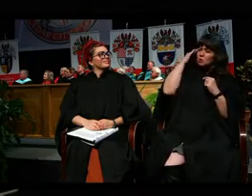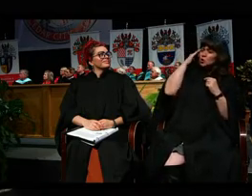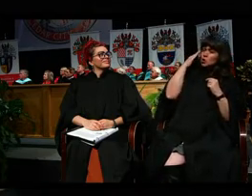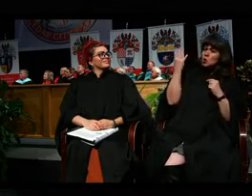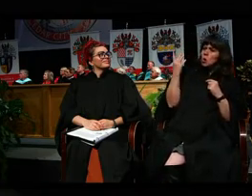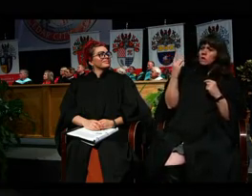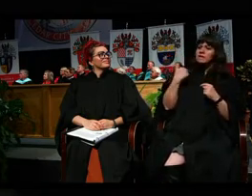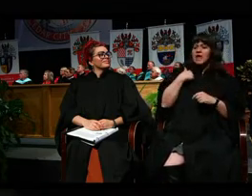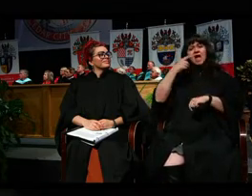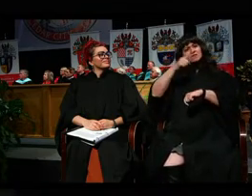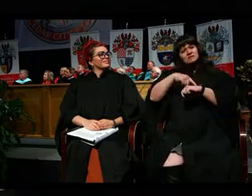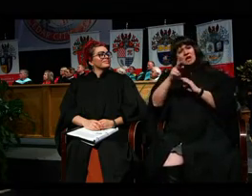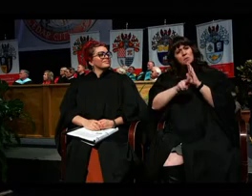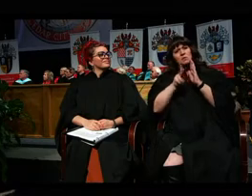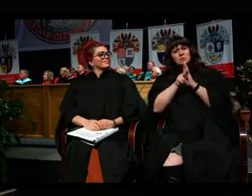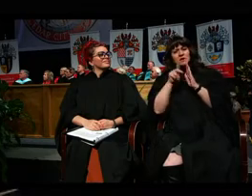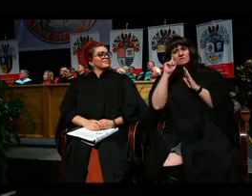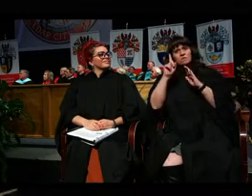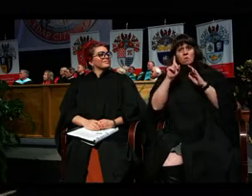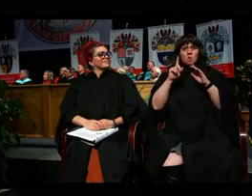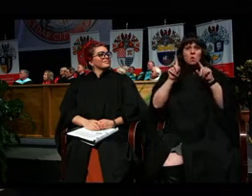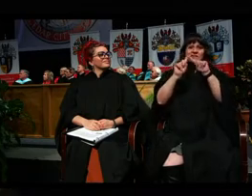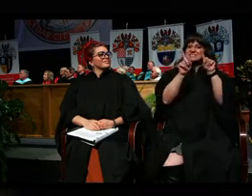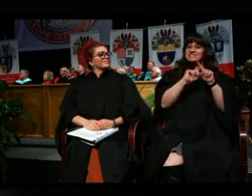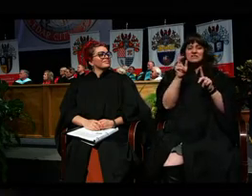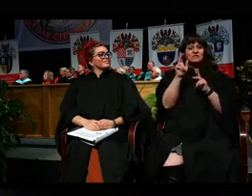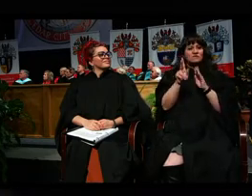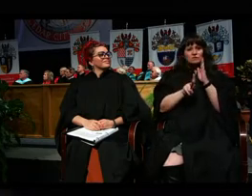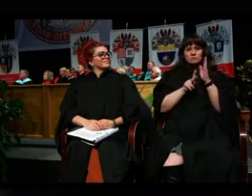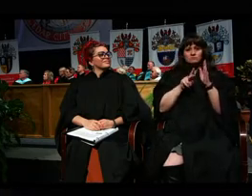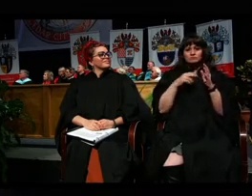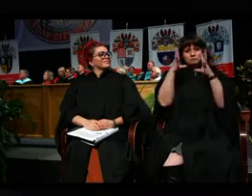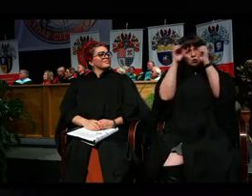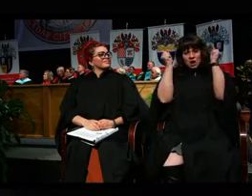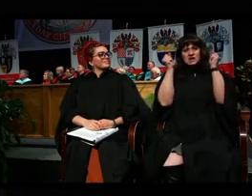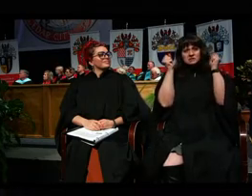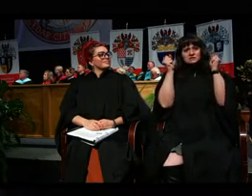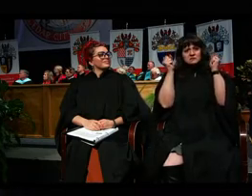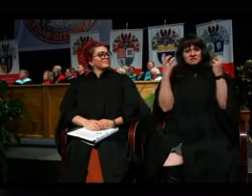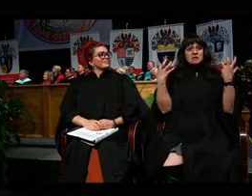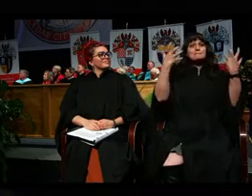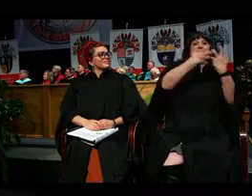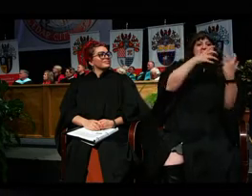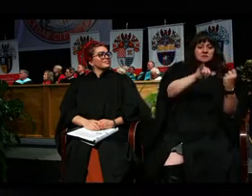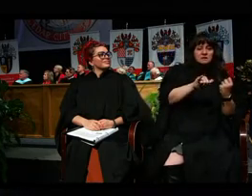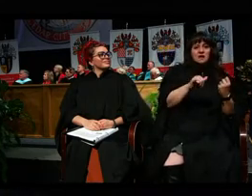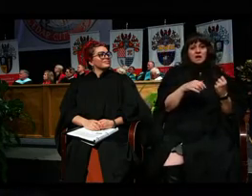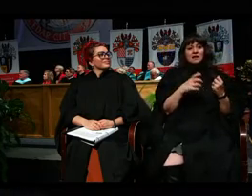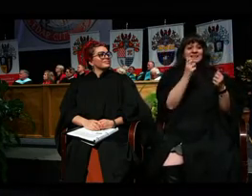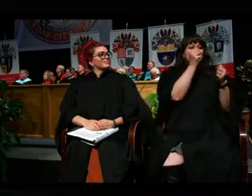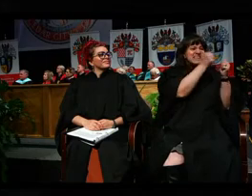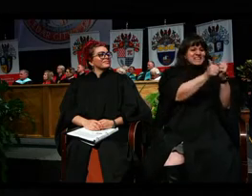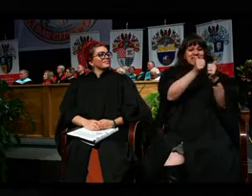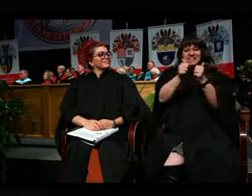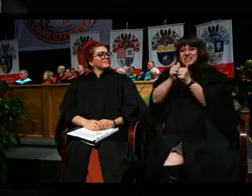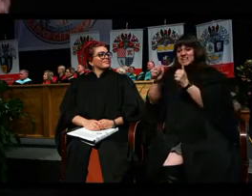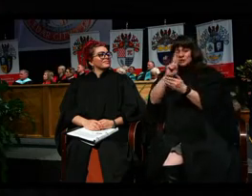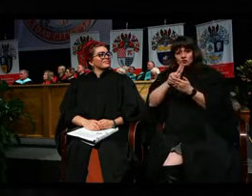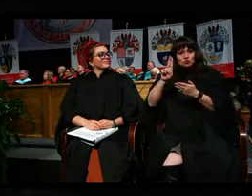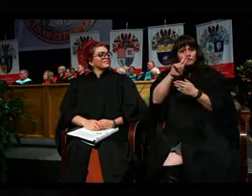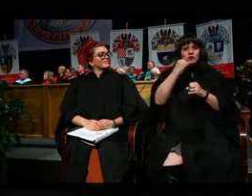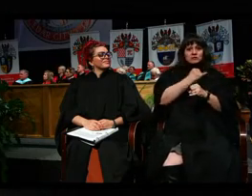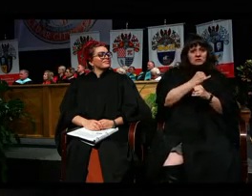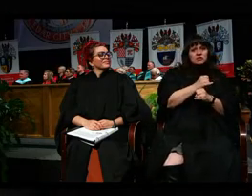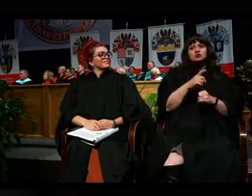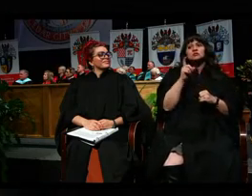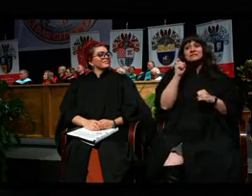and a season for a different kind of president all the time. And every institution needs a different kind of president at certain times